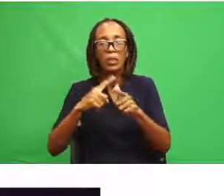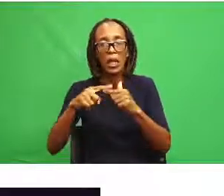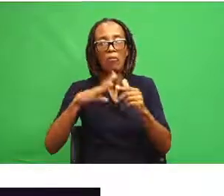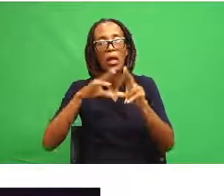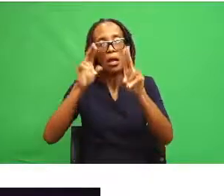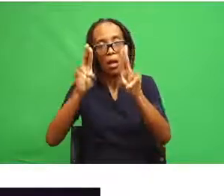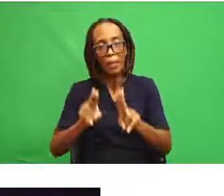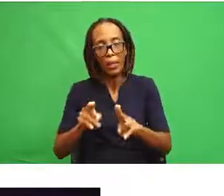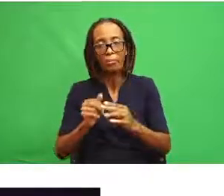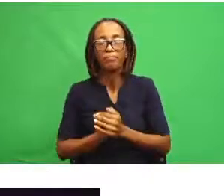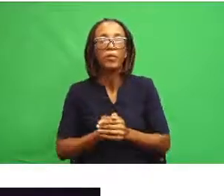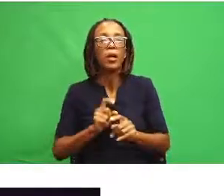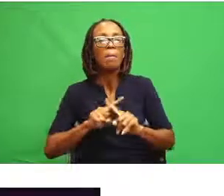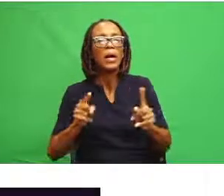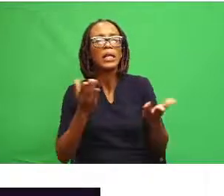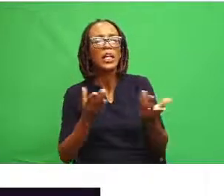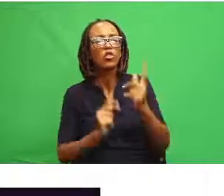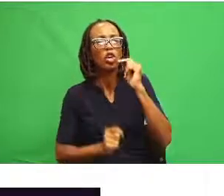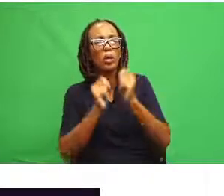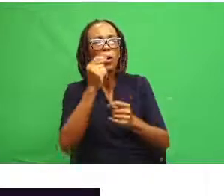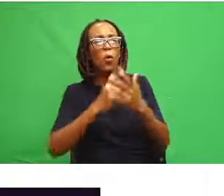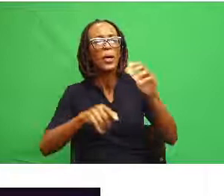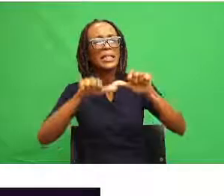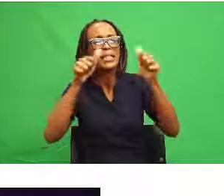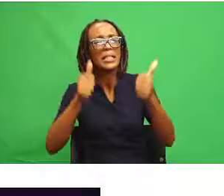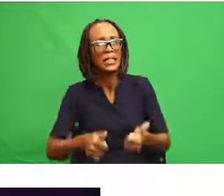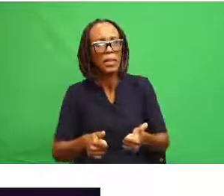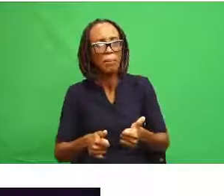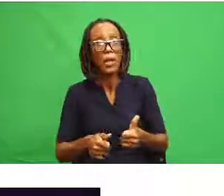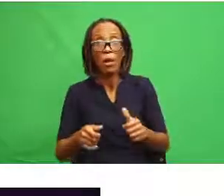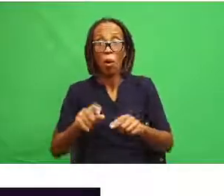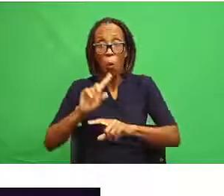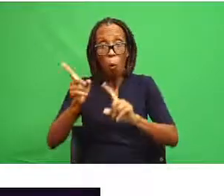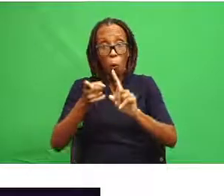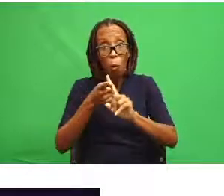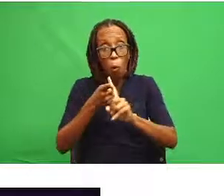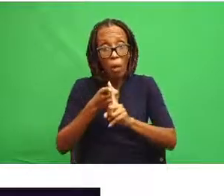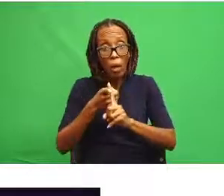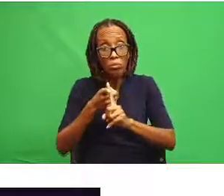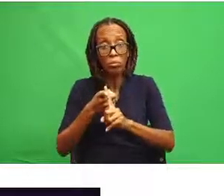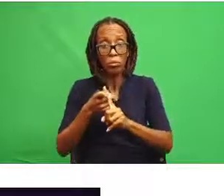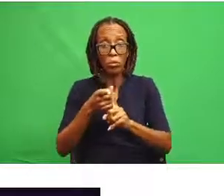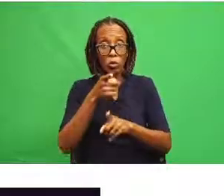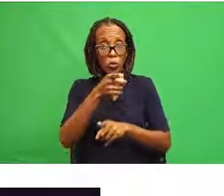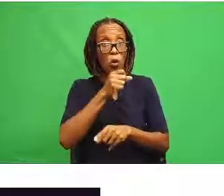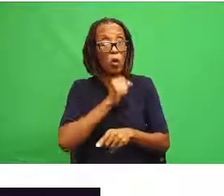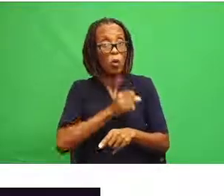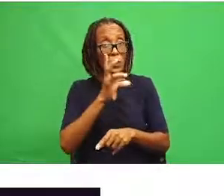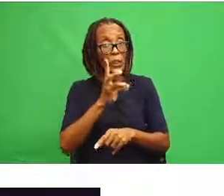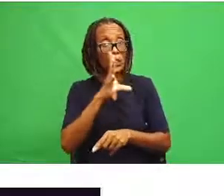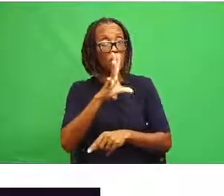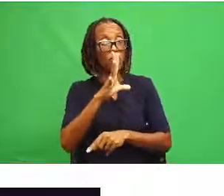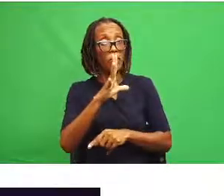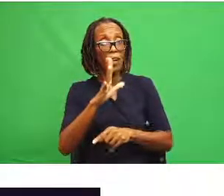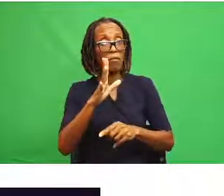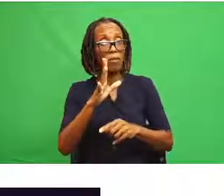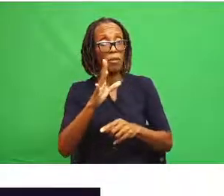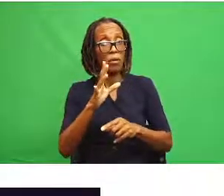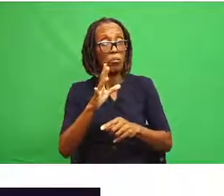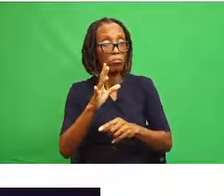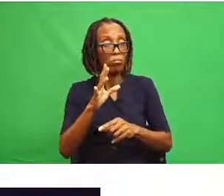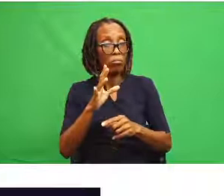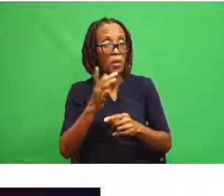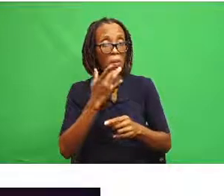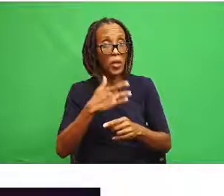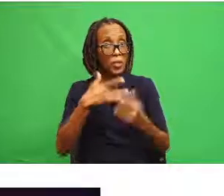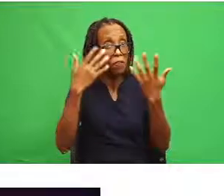What our system allows for is payment of arrears from the date from which you will have submitted an application. So we